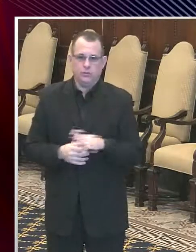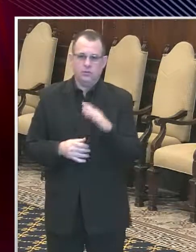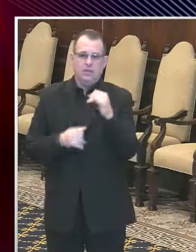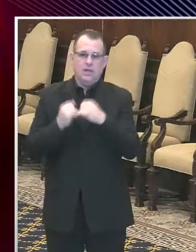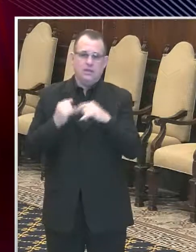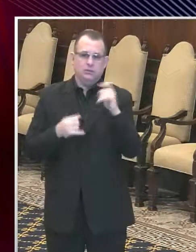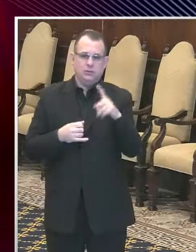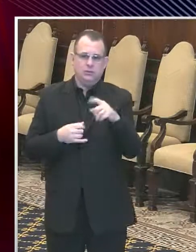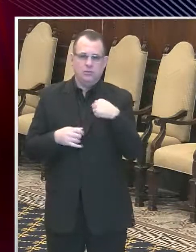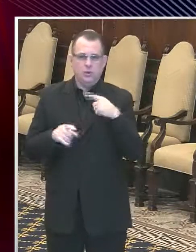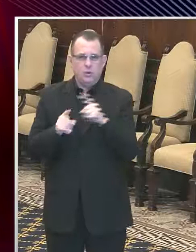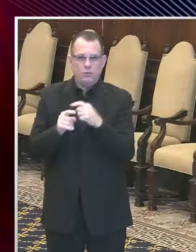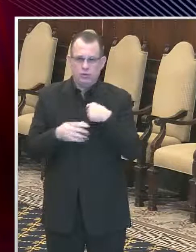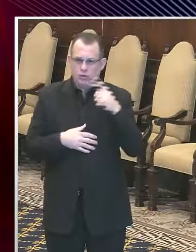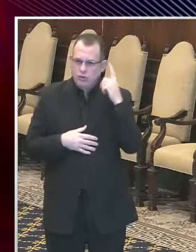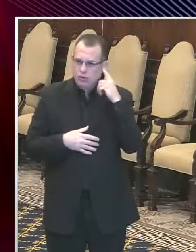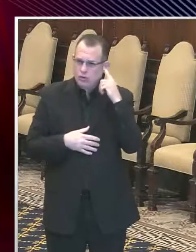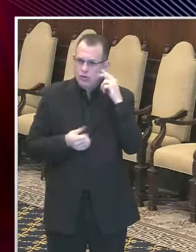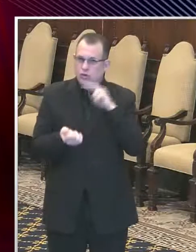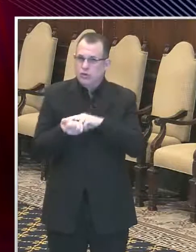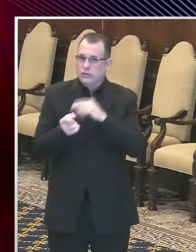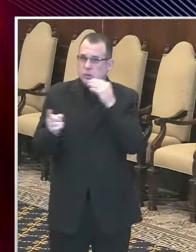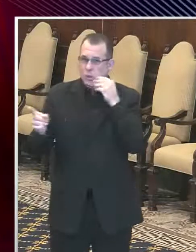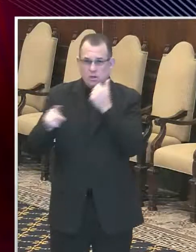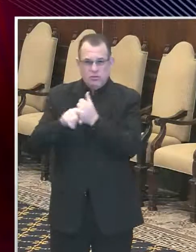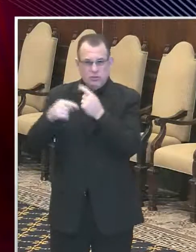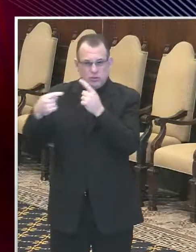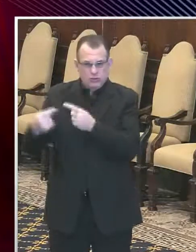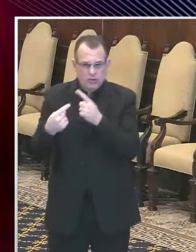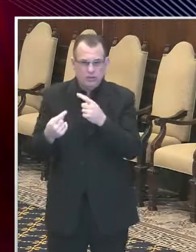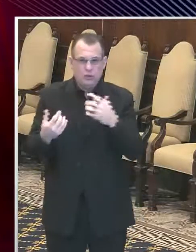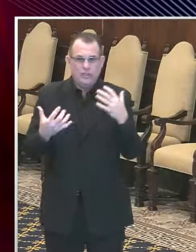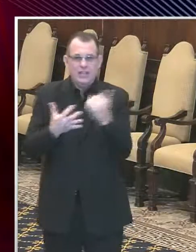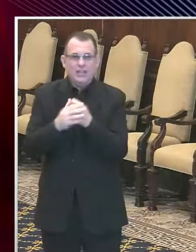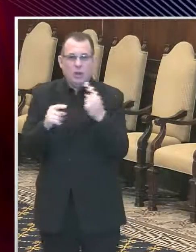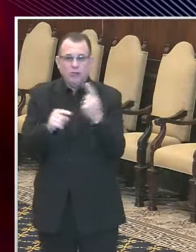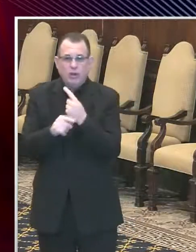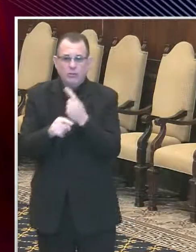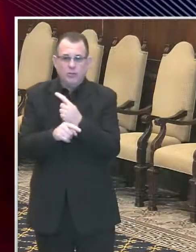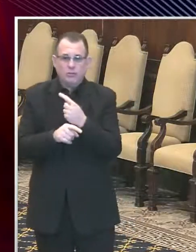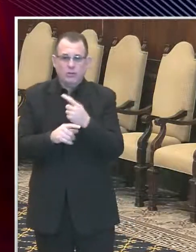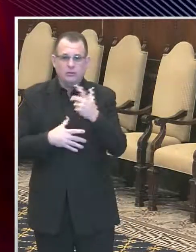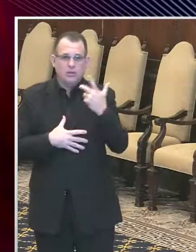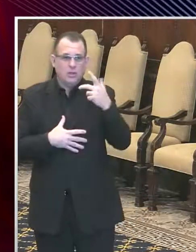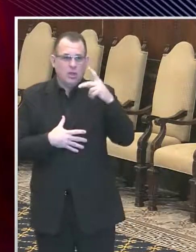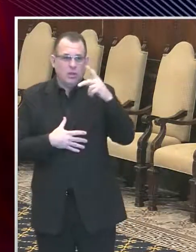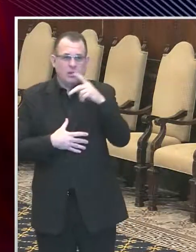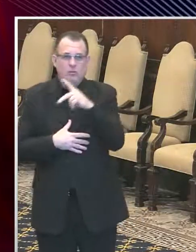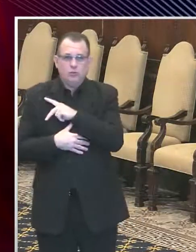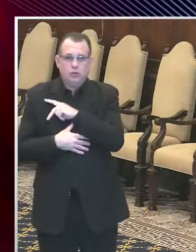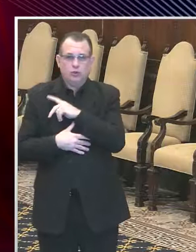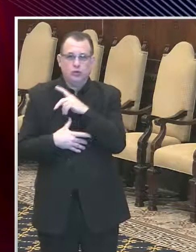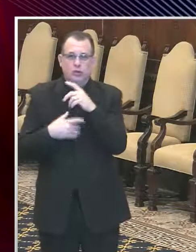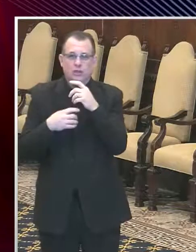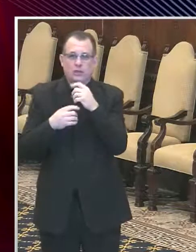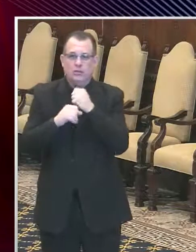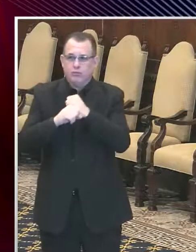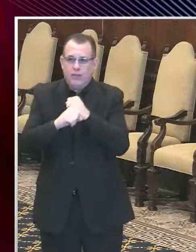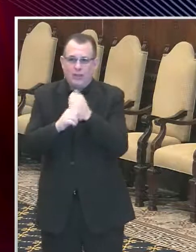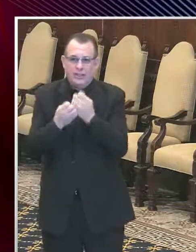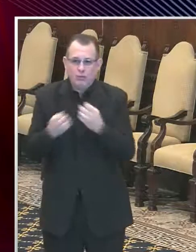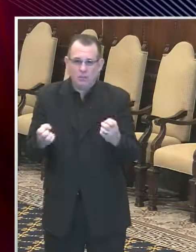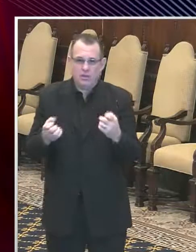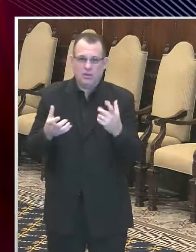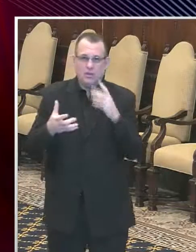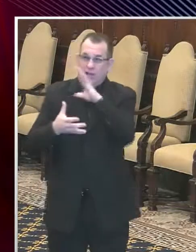that nursing homes are struggling to get the proper PPE. They're almost last in the line of getting it. And